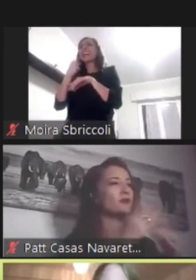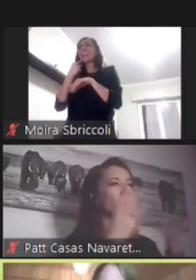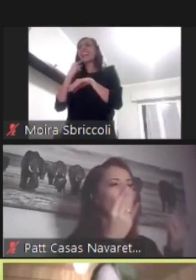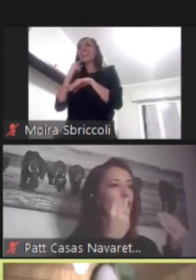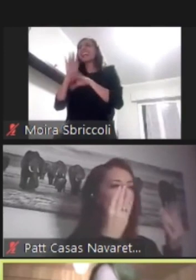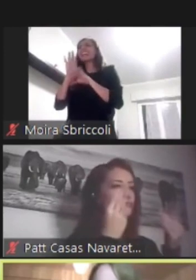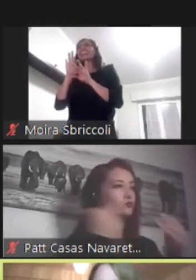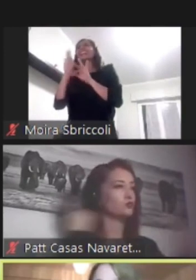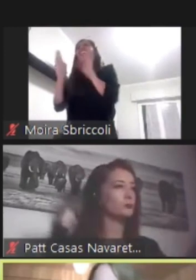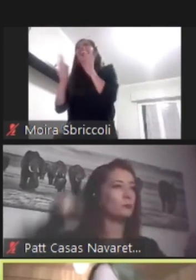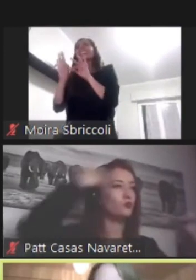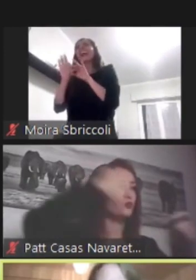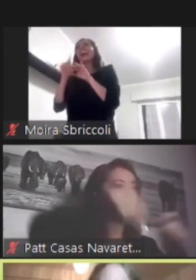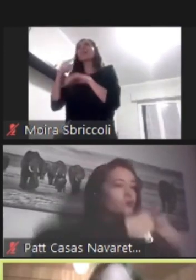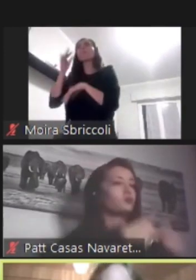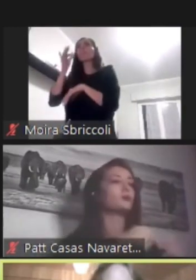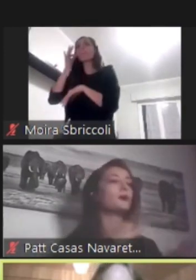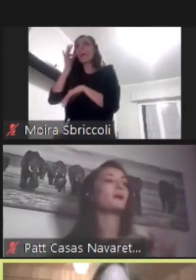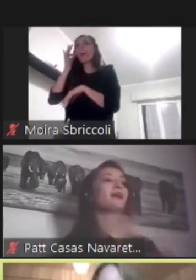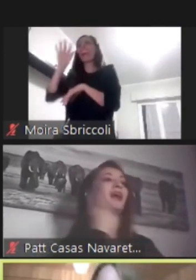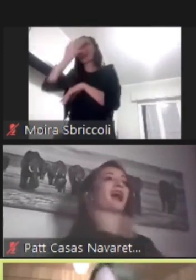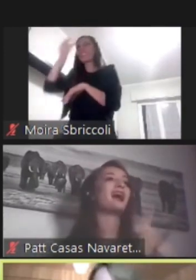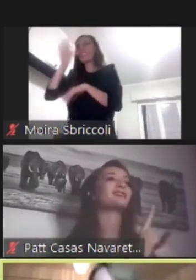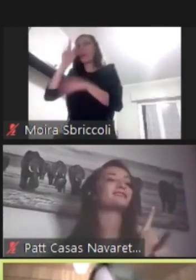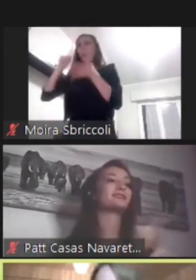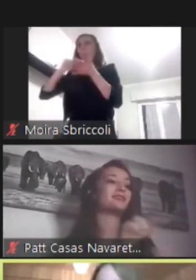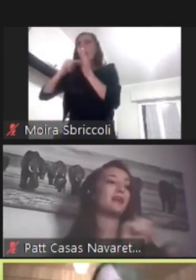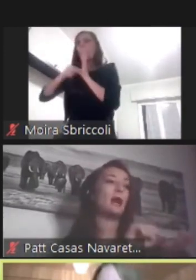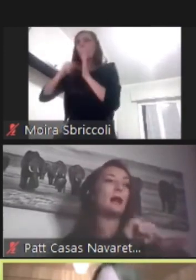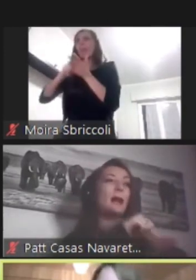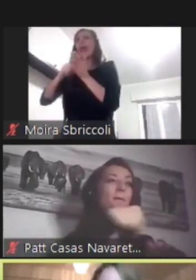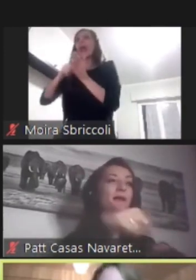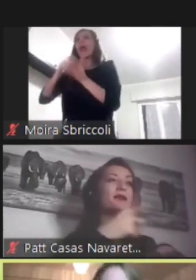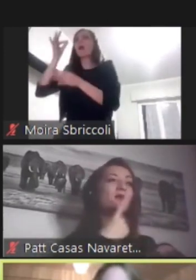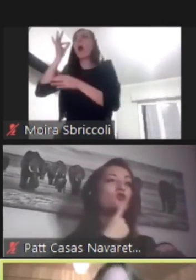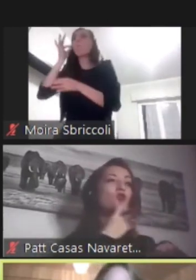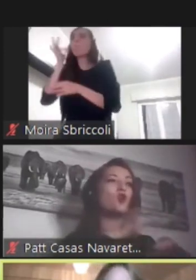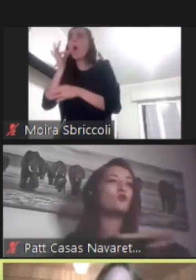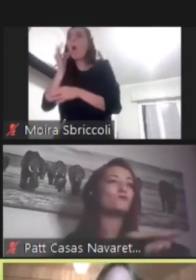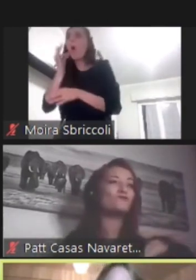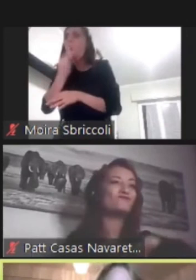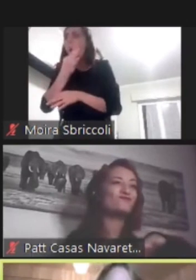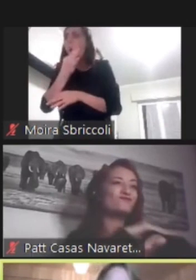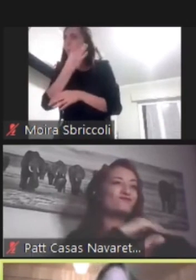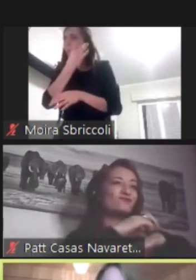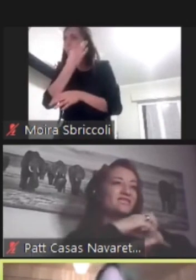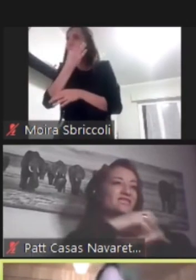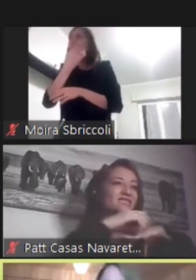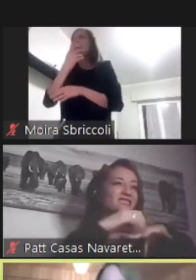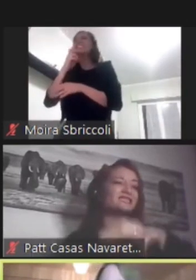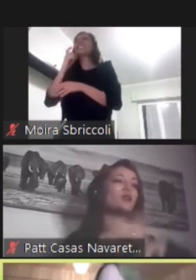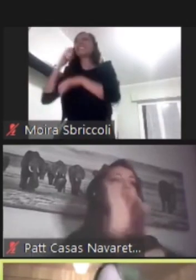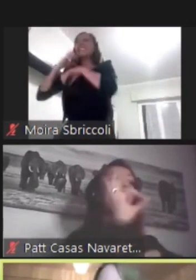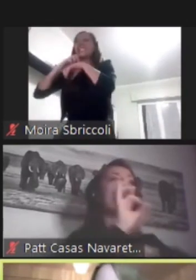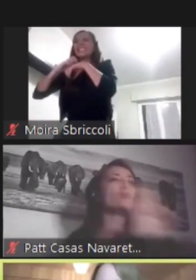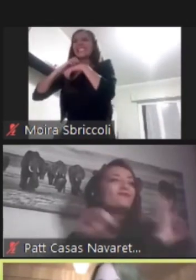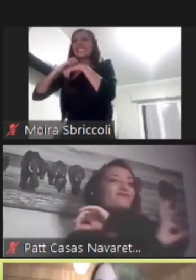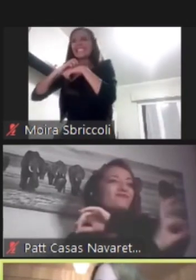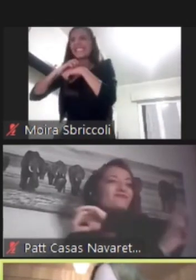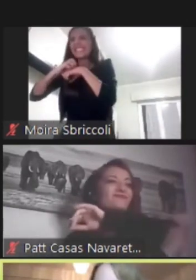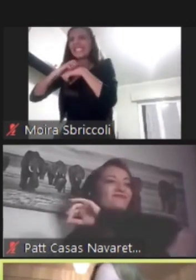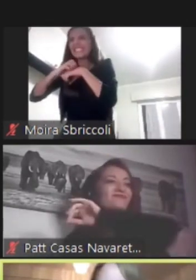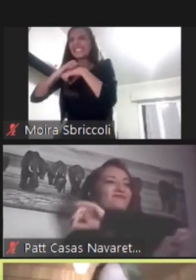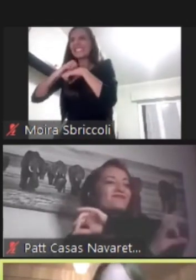or irritated psoriasis and rashes on the skin, because it boosts